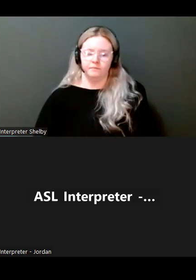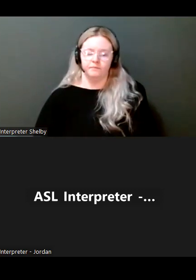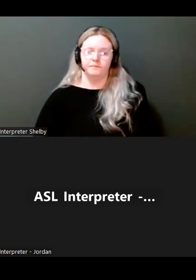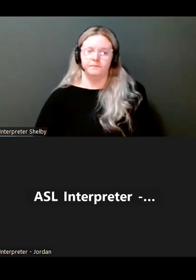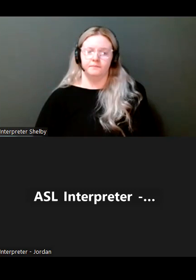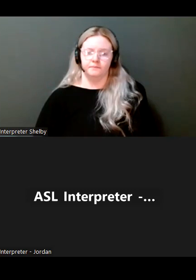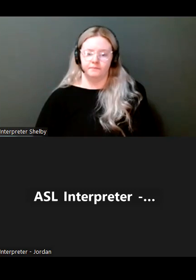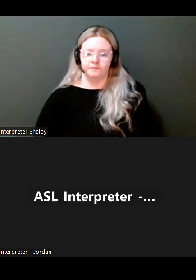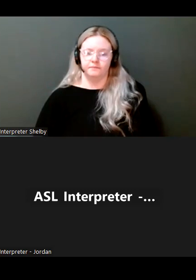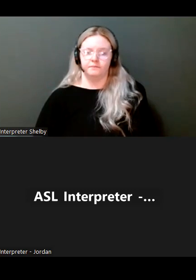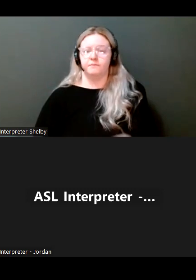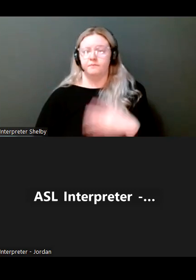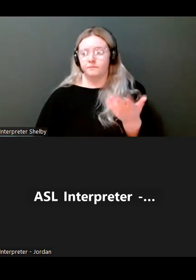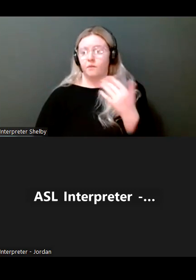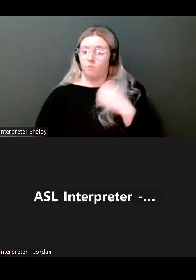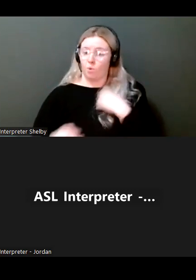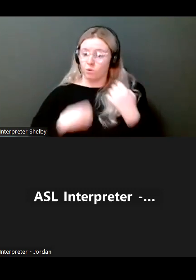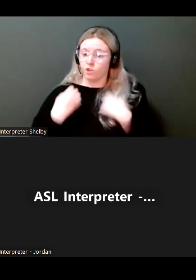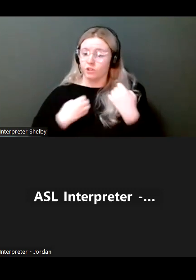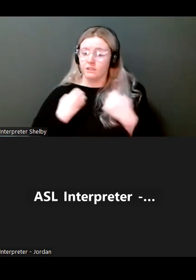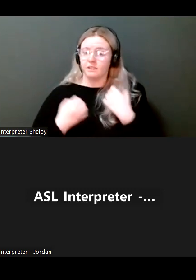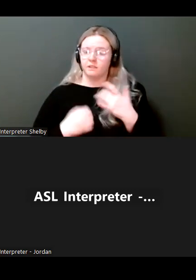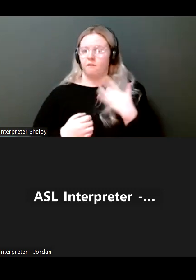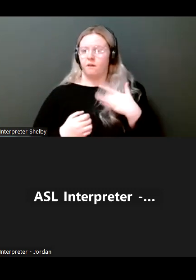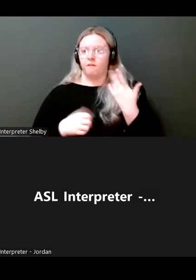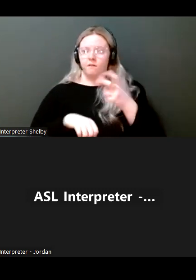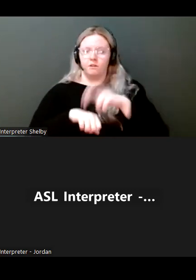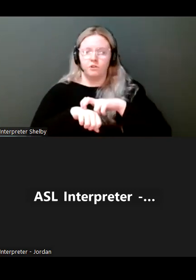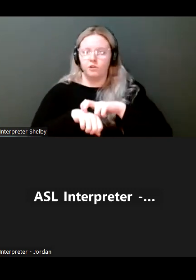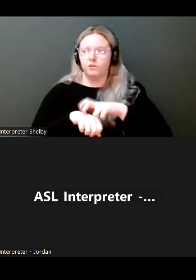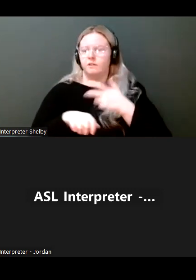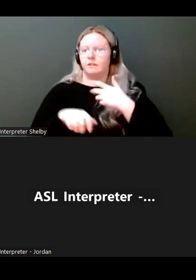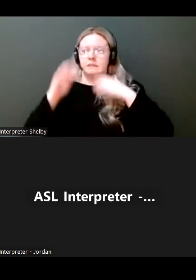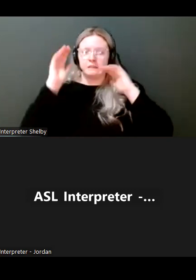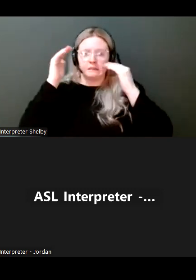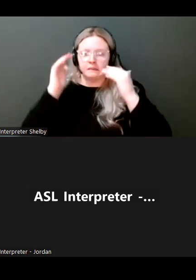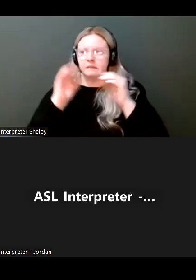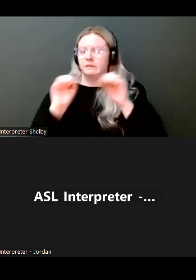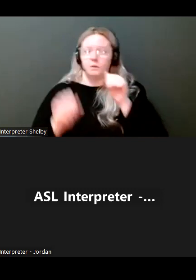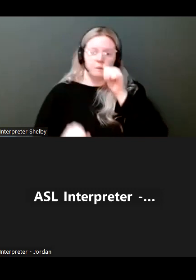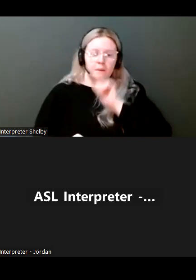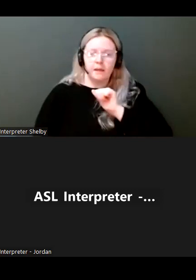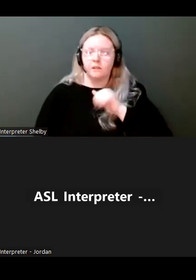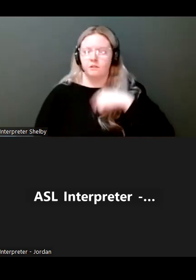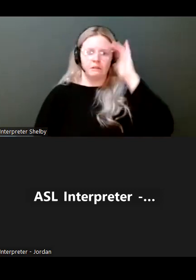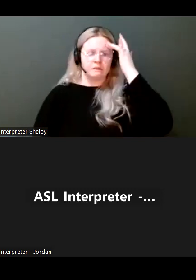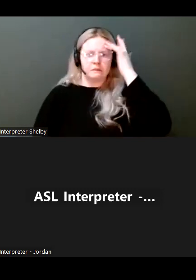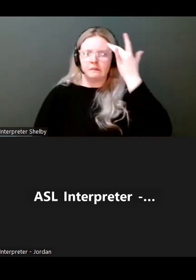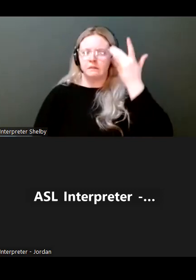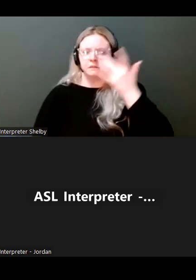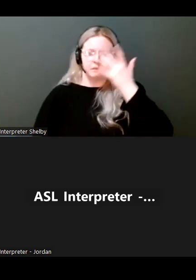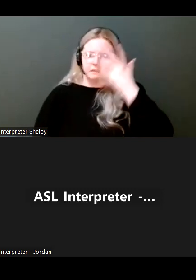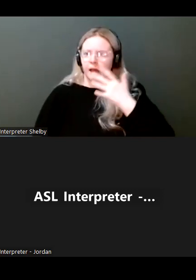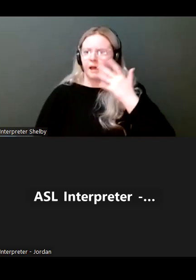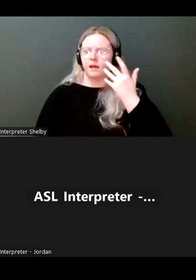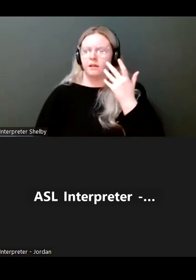And emotionally, of course, you might feel nervous, you might feel anxious, impatient, short-tempered or angry, sad or blue,